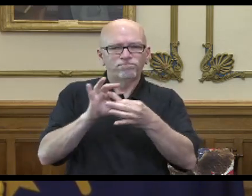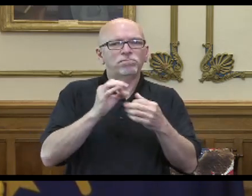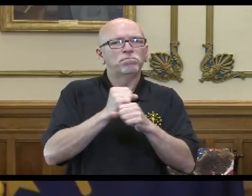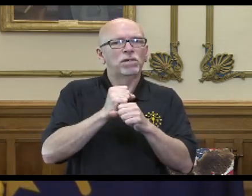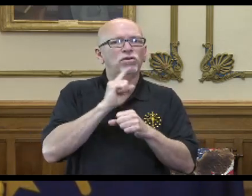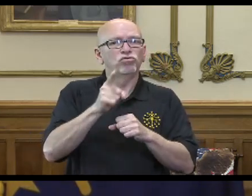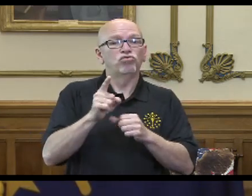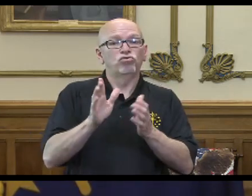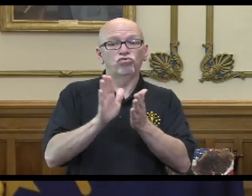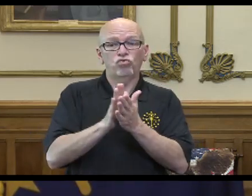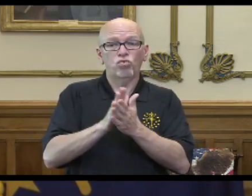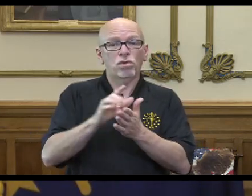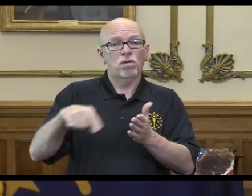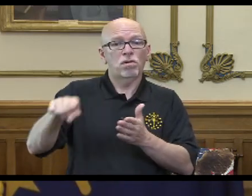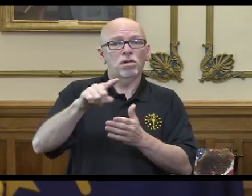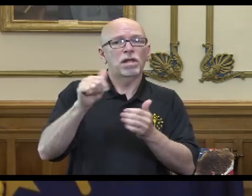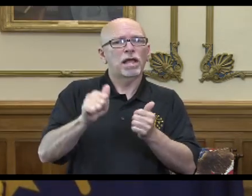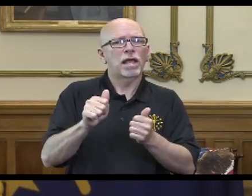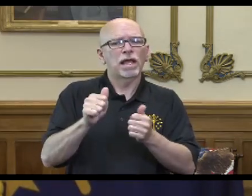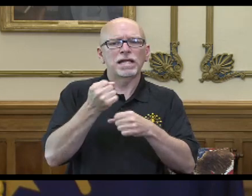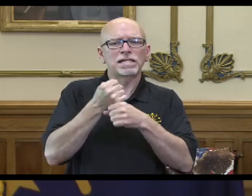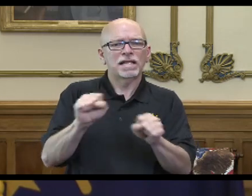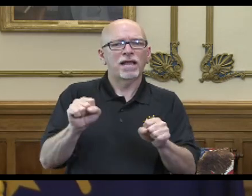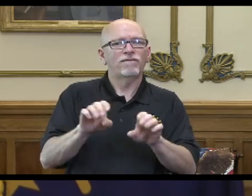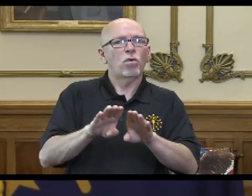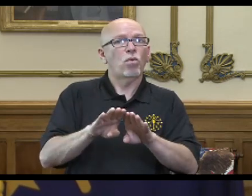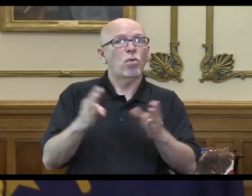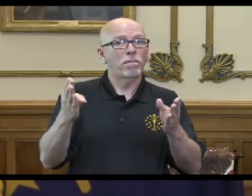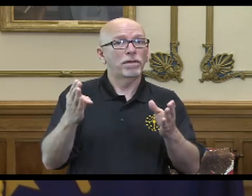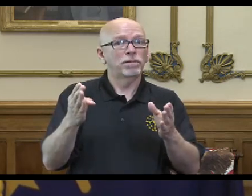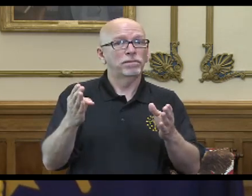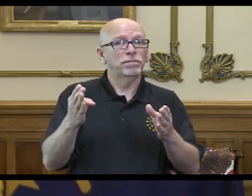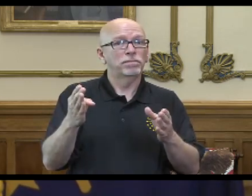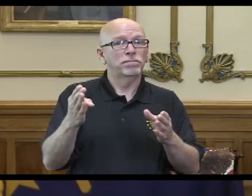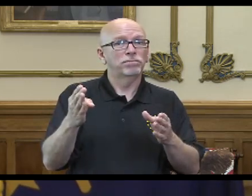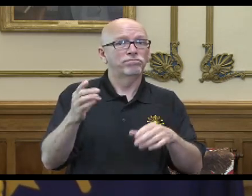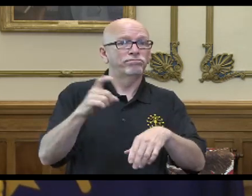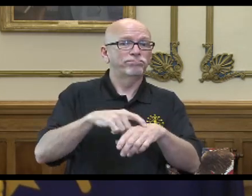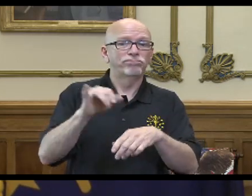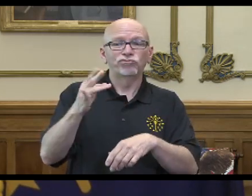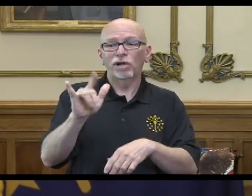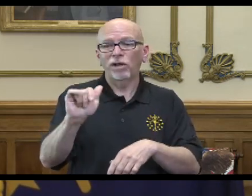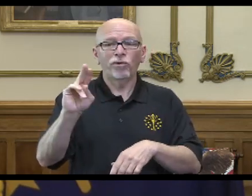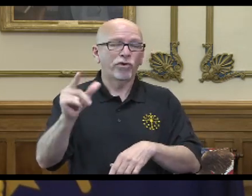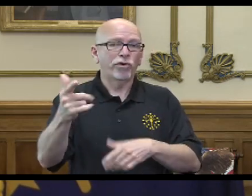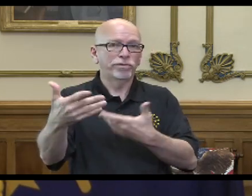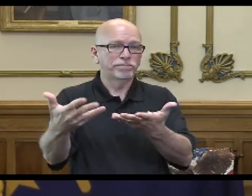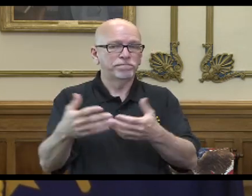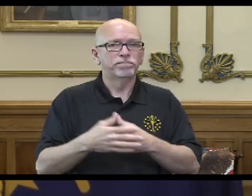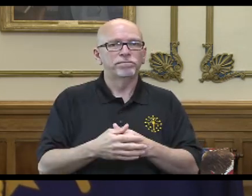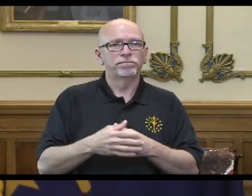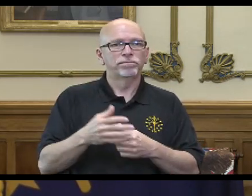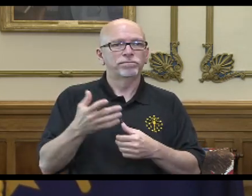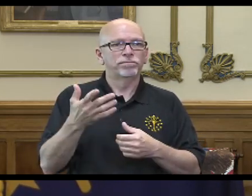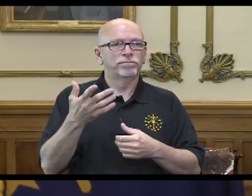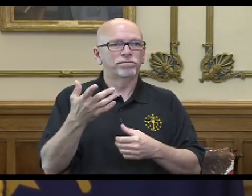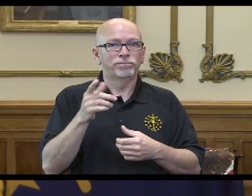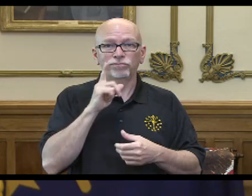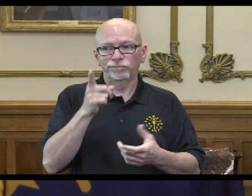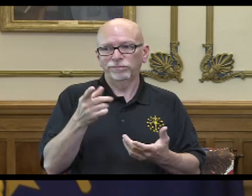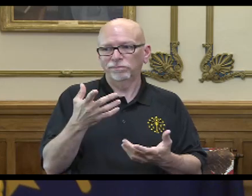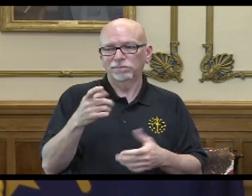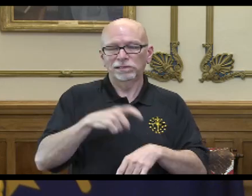that schools can safely open come July, August, right around the